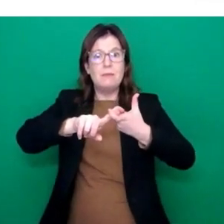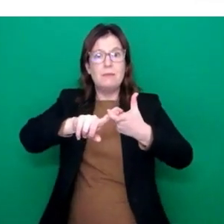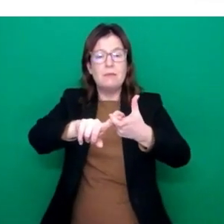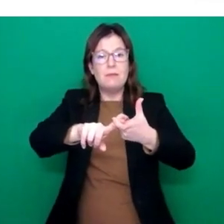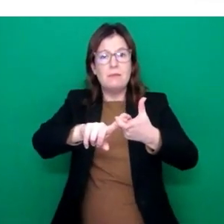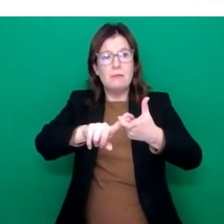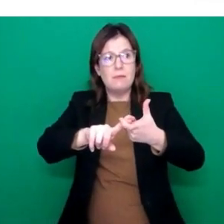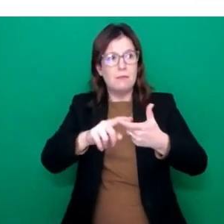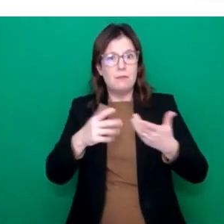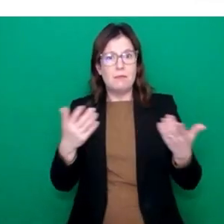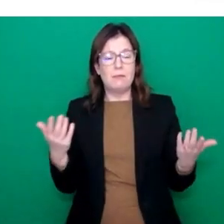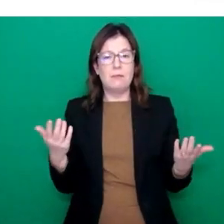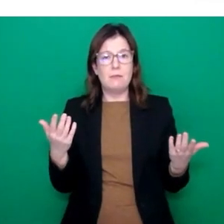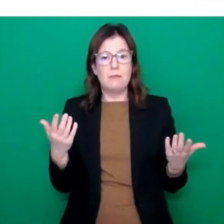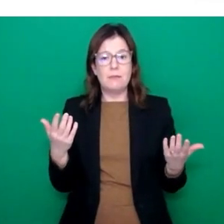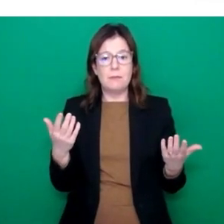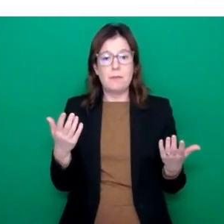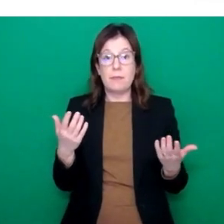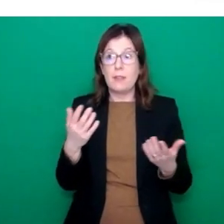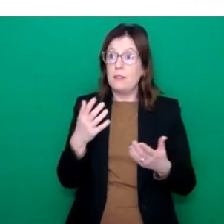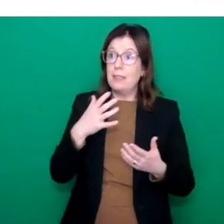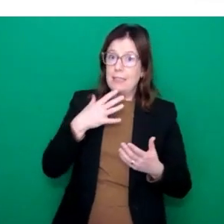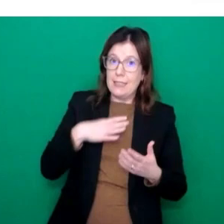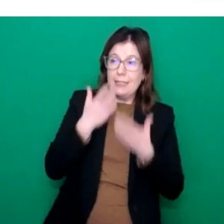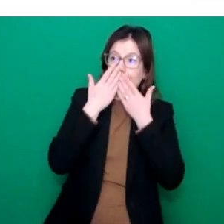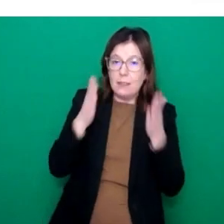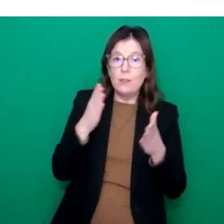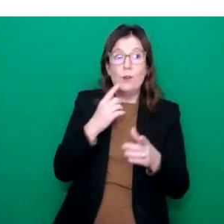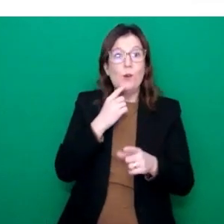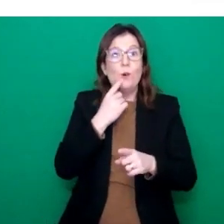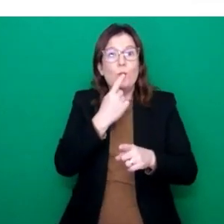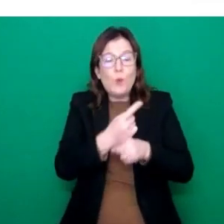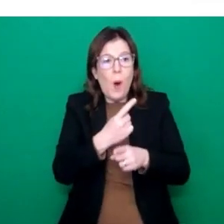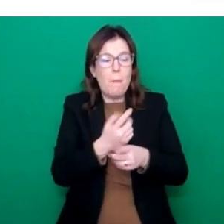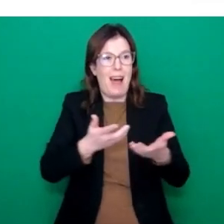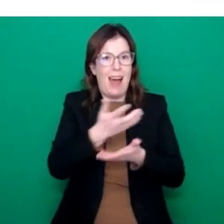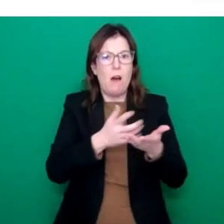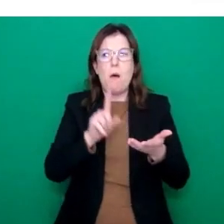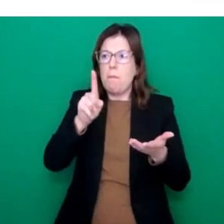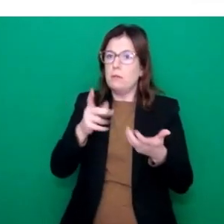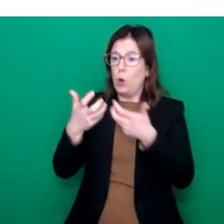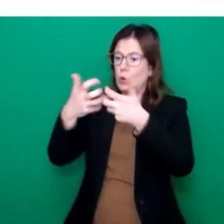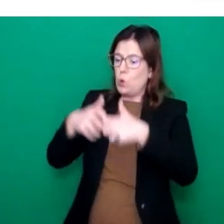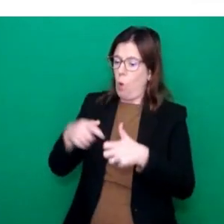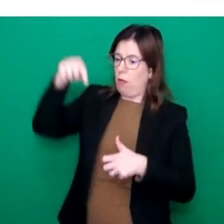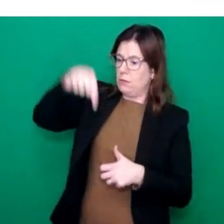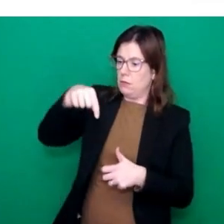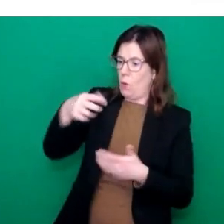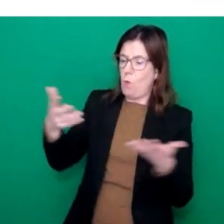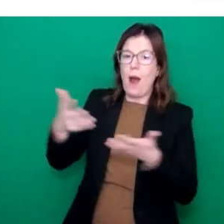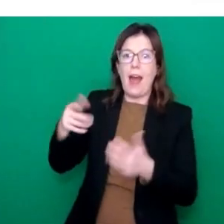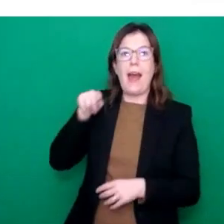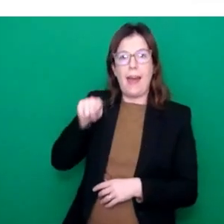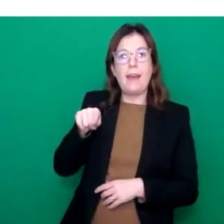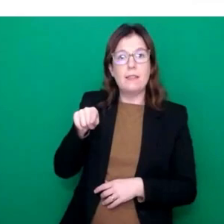exercise. Because to have a space to talk about without providing the tools in which to fix the problem is quite